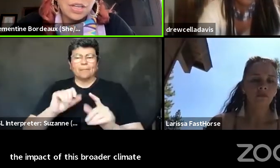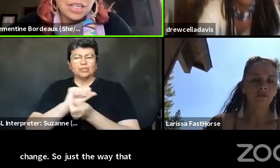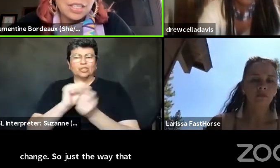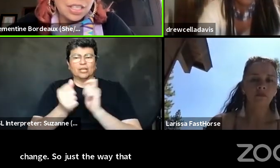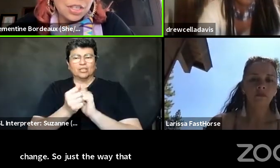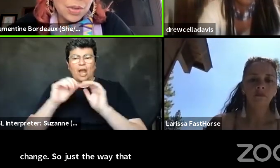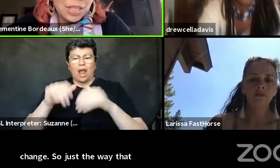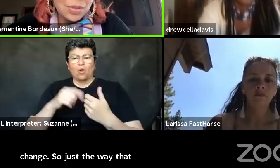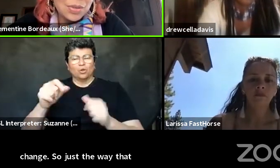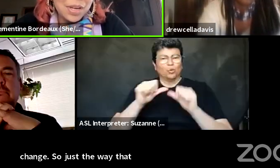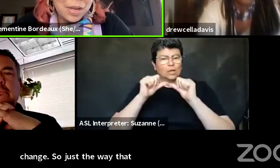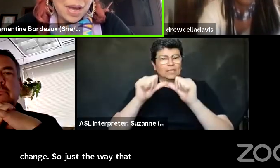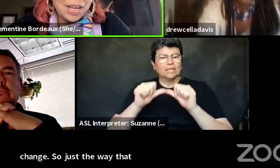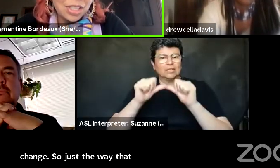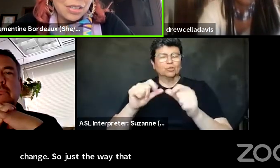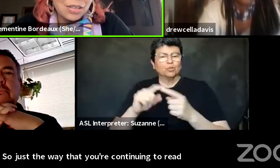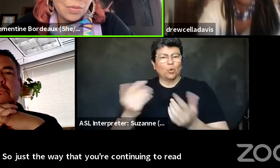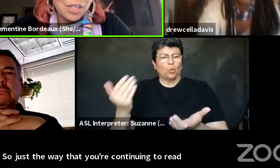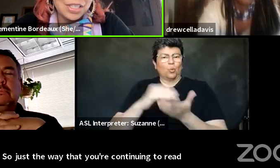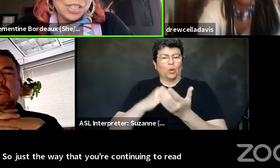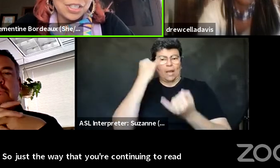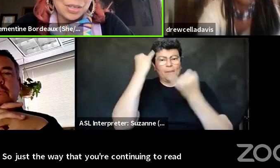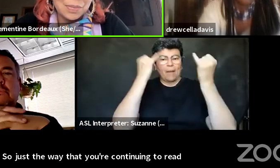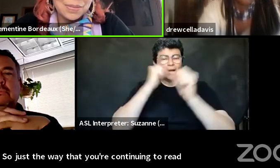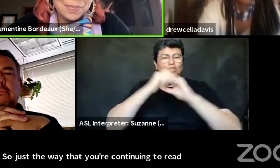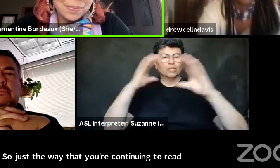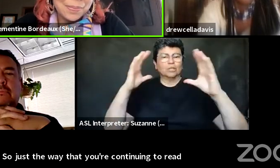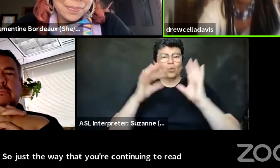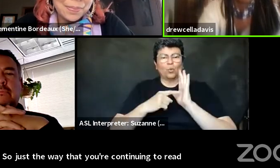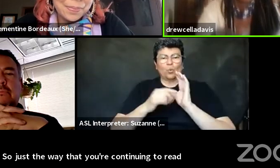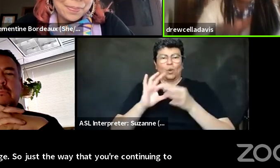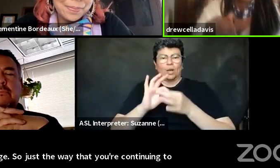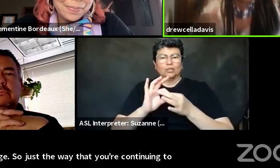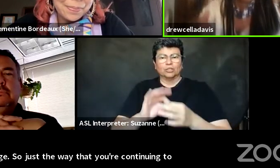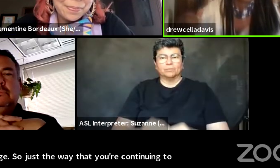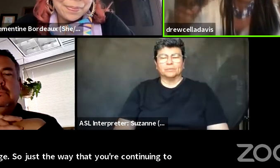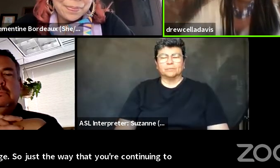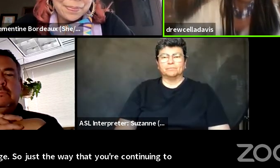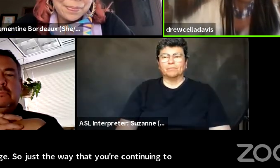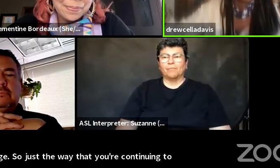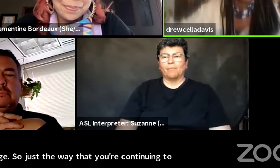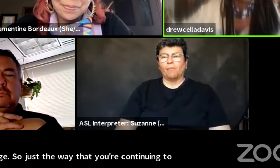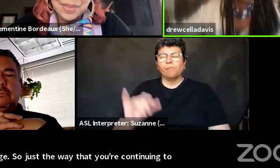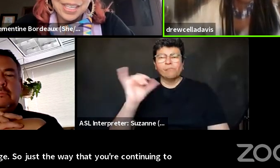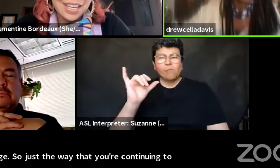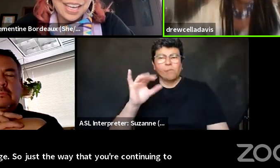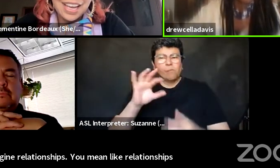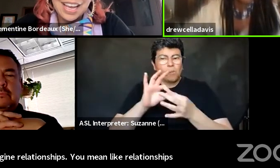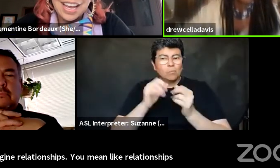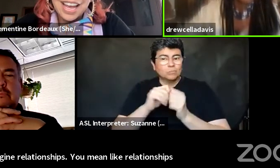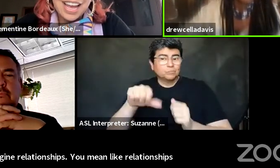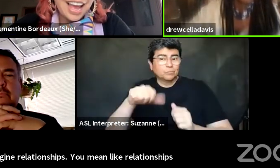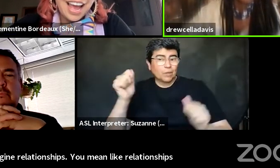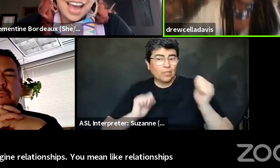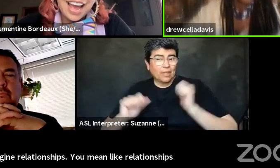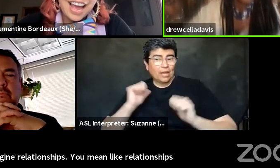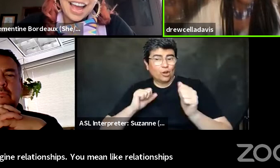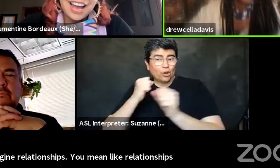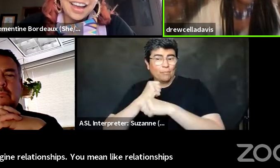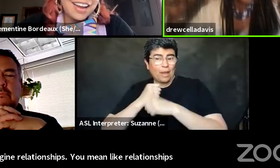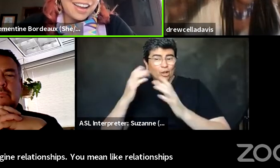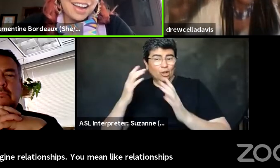you're continuing to reimagine relationships. You mean like relationships like with other theater makers